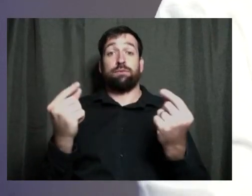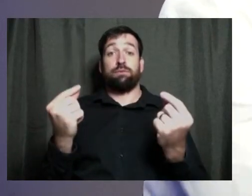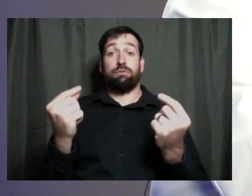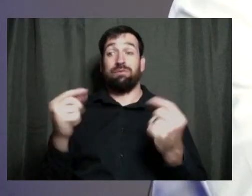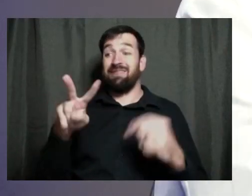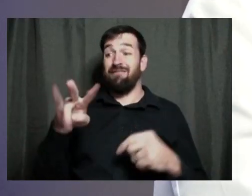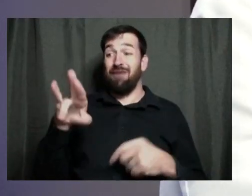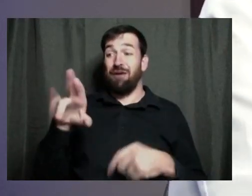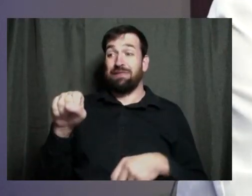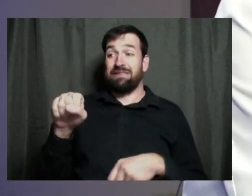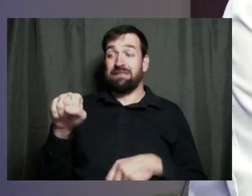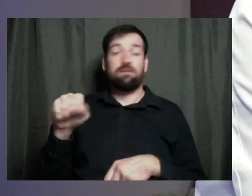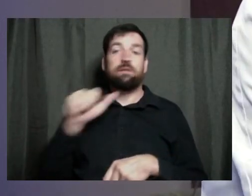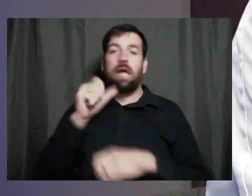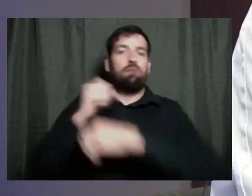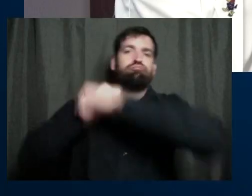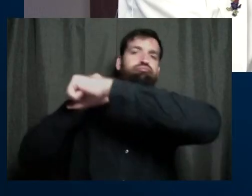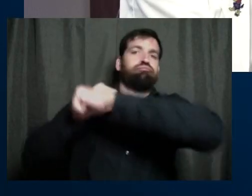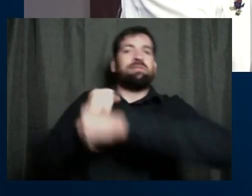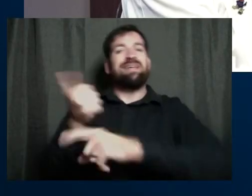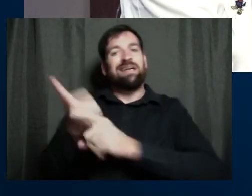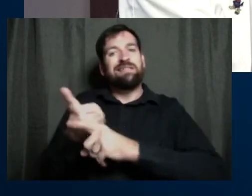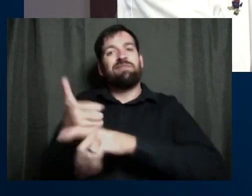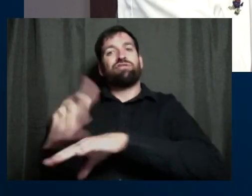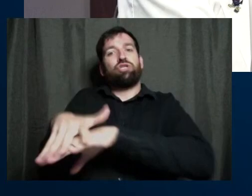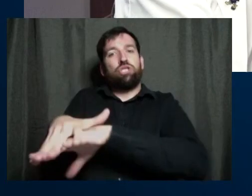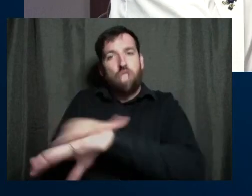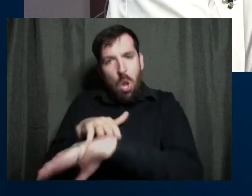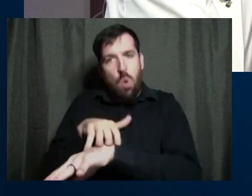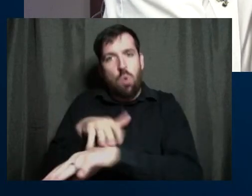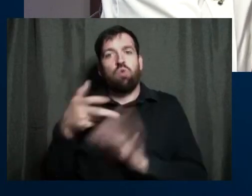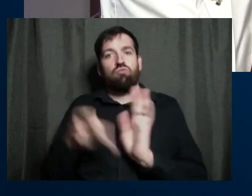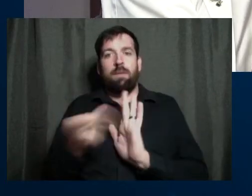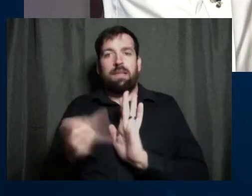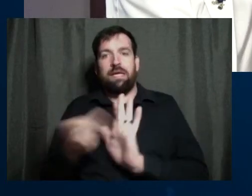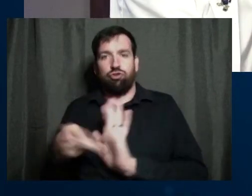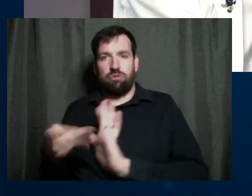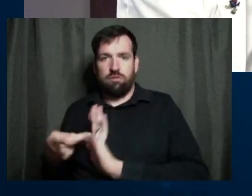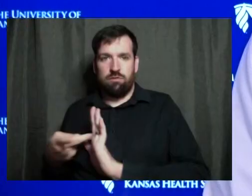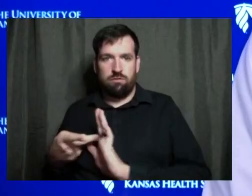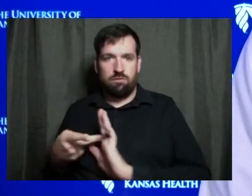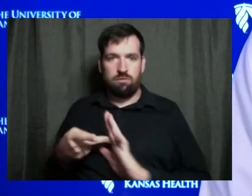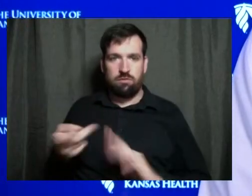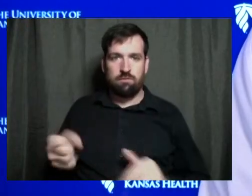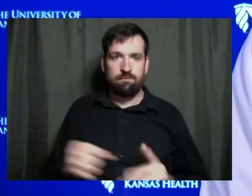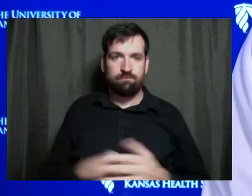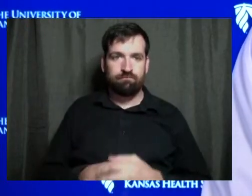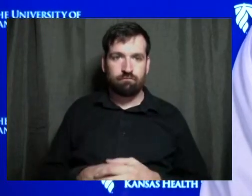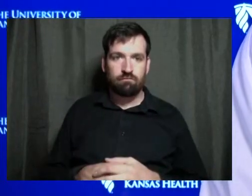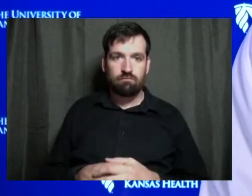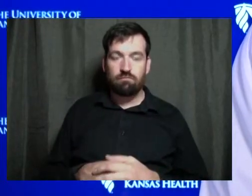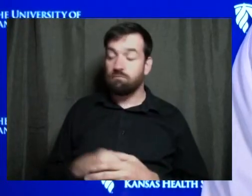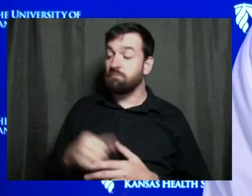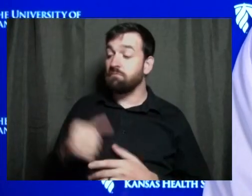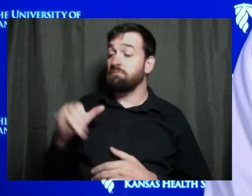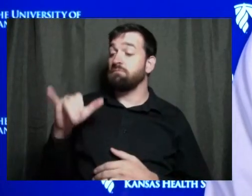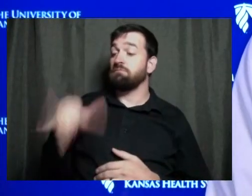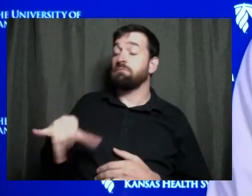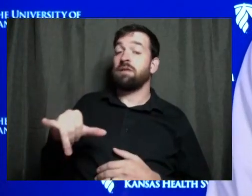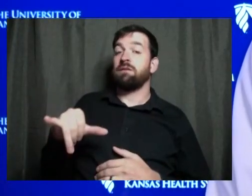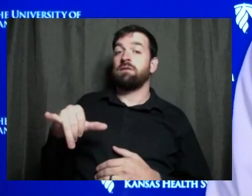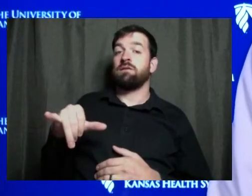doesn't cover up the crowbars. Yeah, you're still getting Fancy medical term, replication. This drug is getting inserted into those new copies